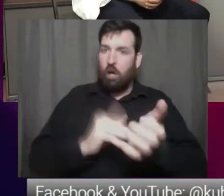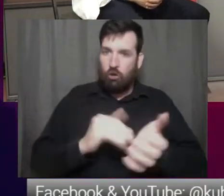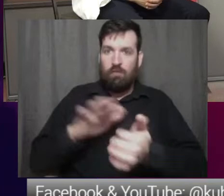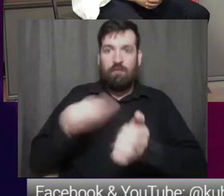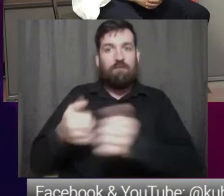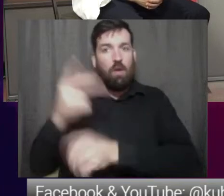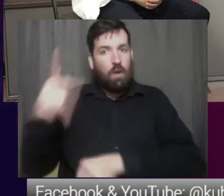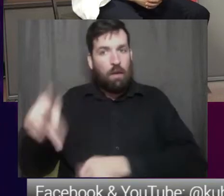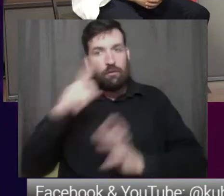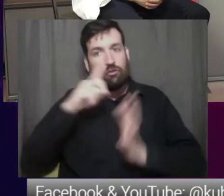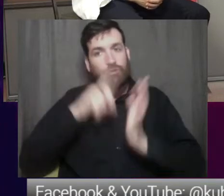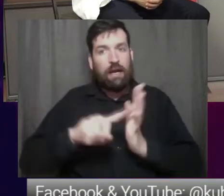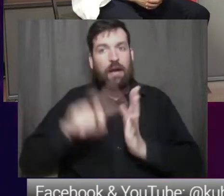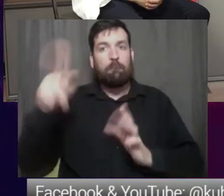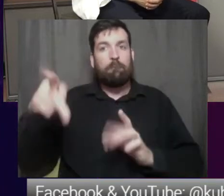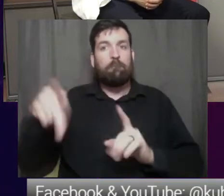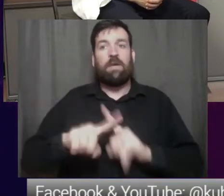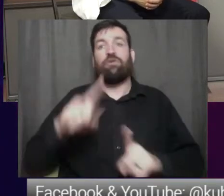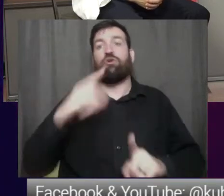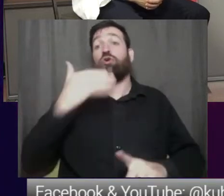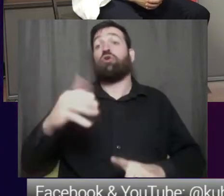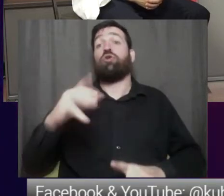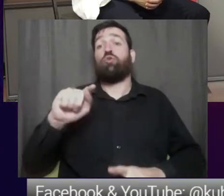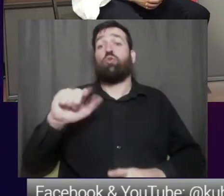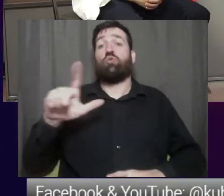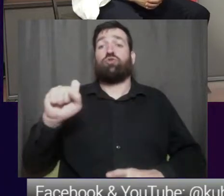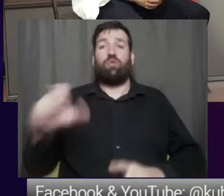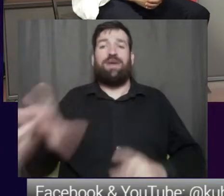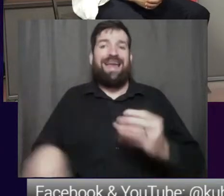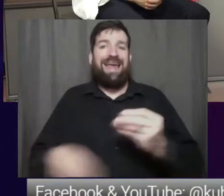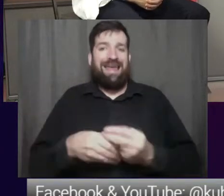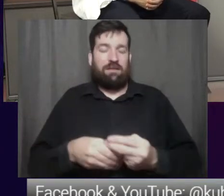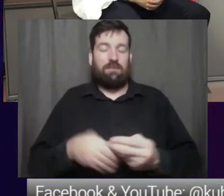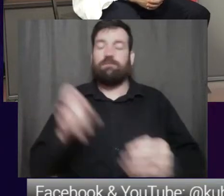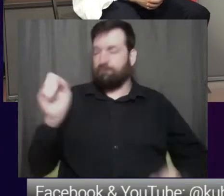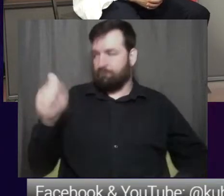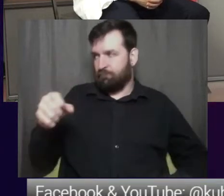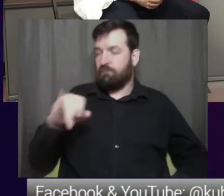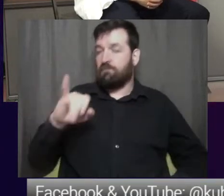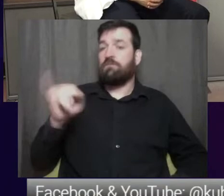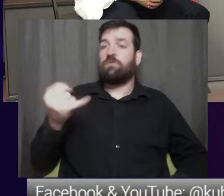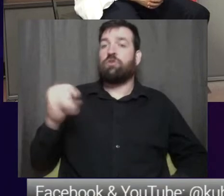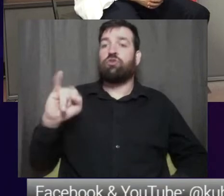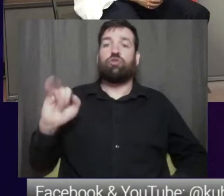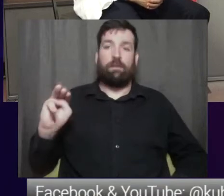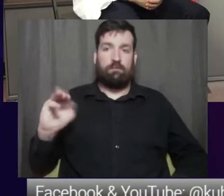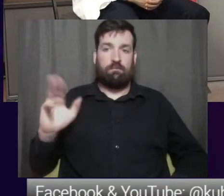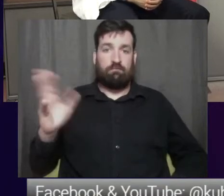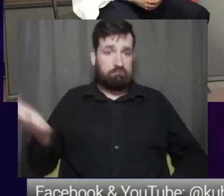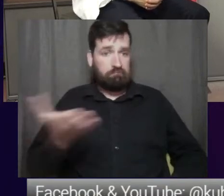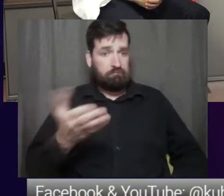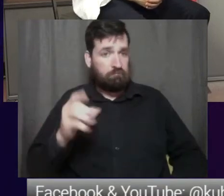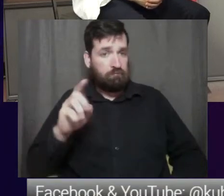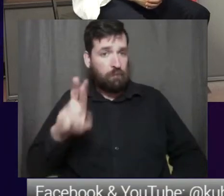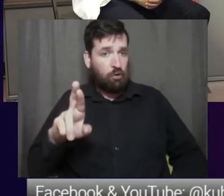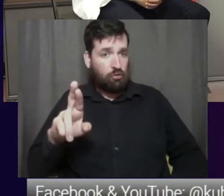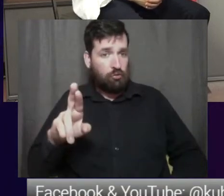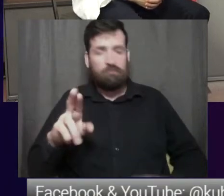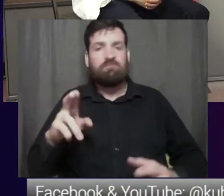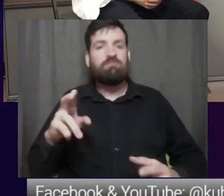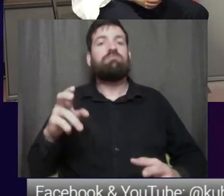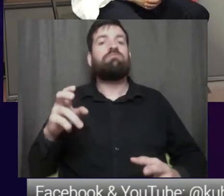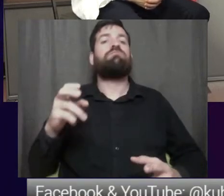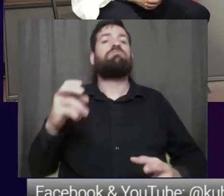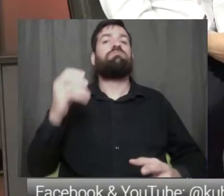great tools to add to this. Jim has another question, wants to know, I'll direct this to you, doctor, what would have happened to Jeff had